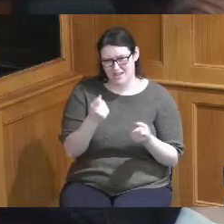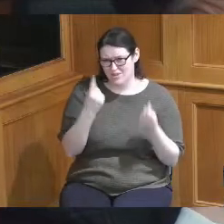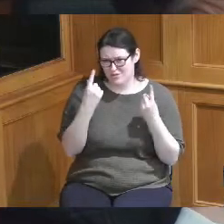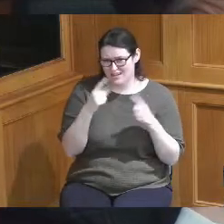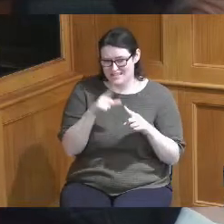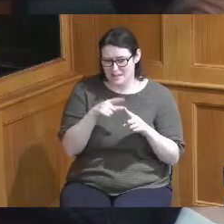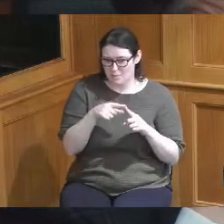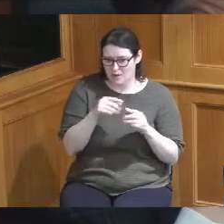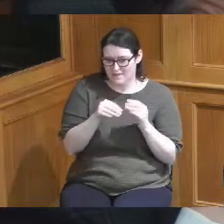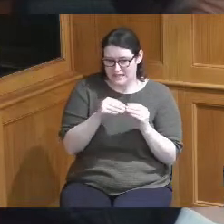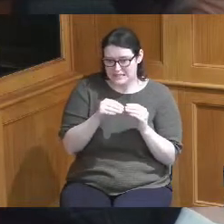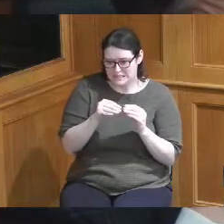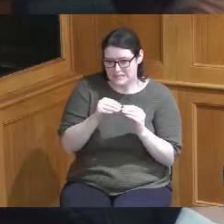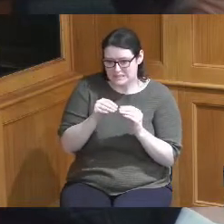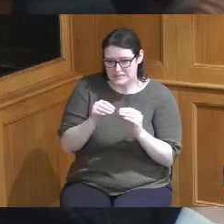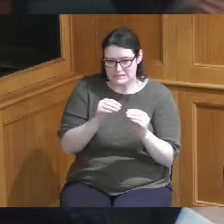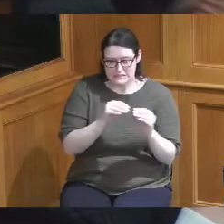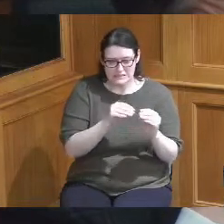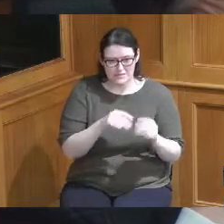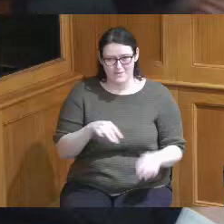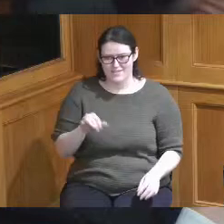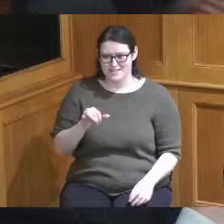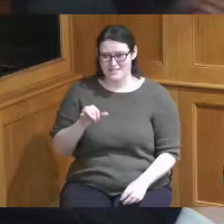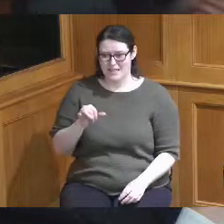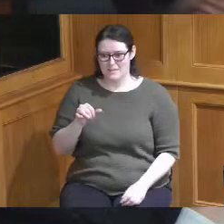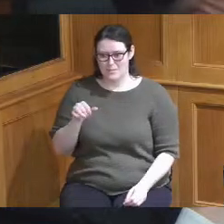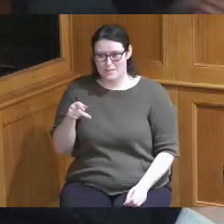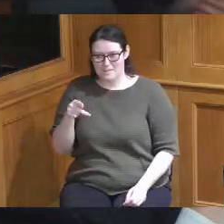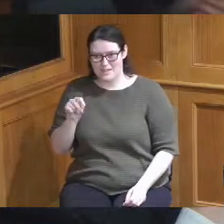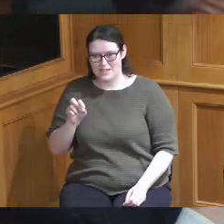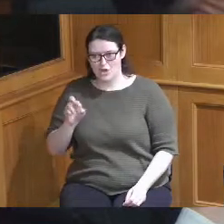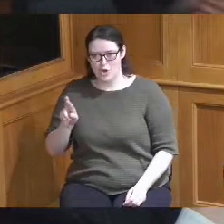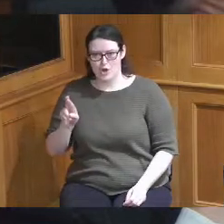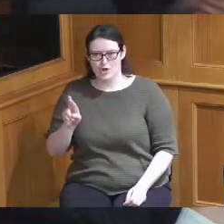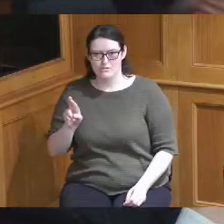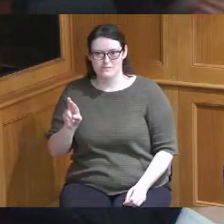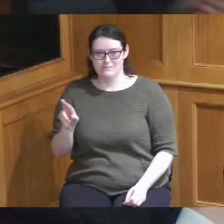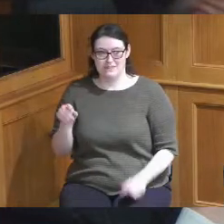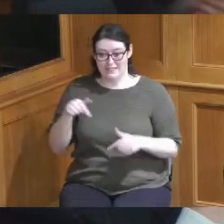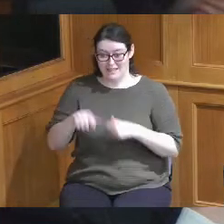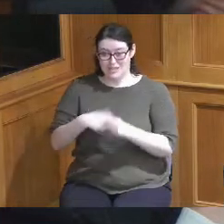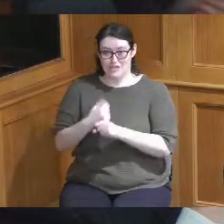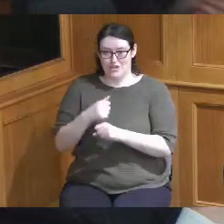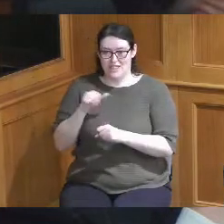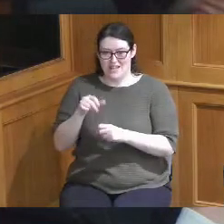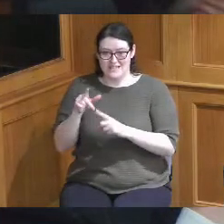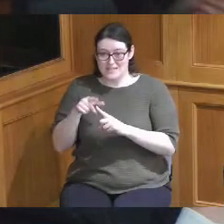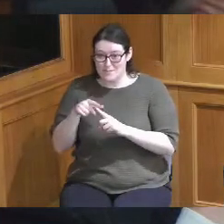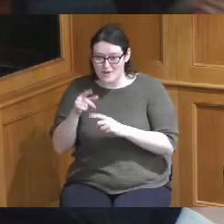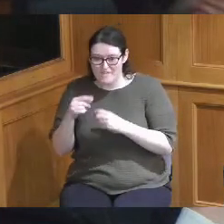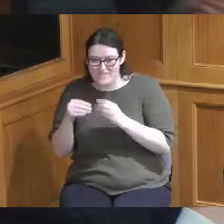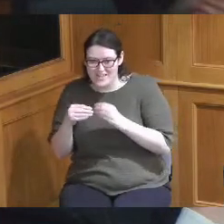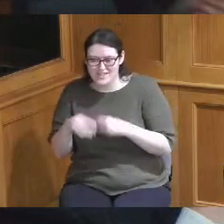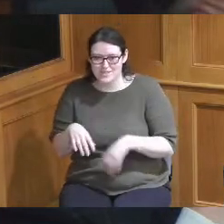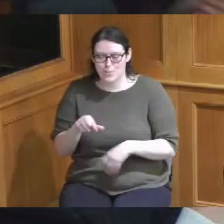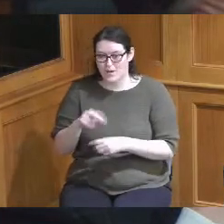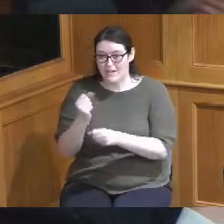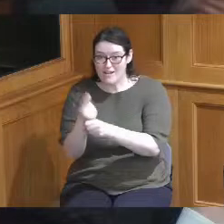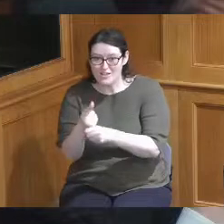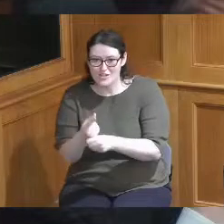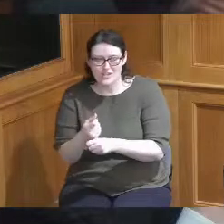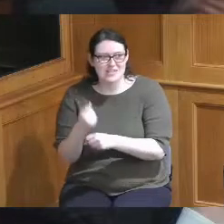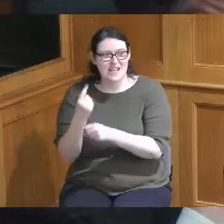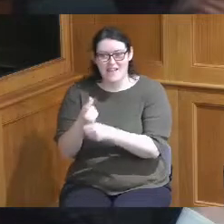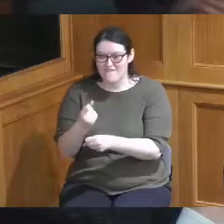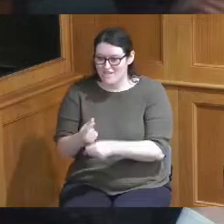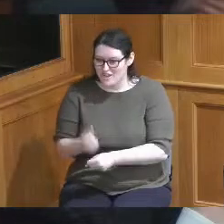fixes, as is this. The PTR is a temporary fix. We're talking about this year or next year. It's a one-year thing, because we do this